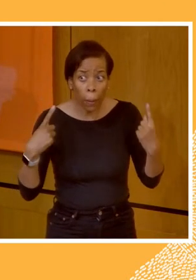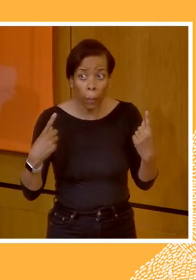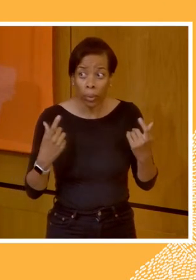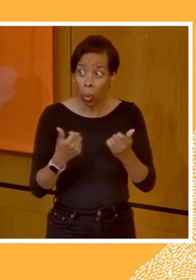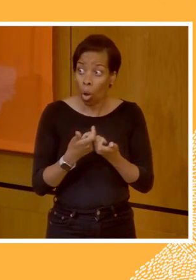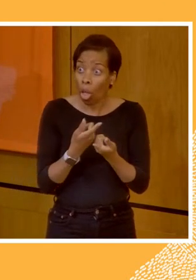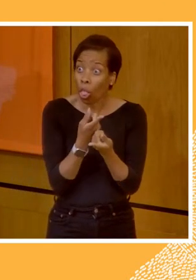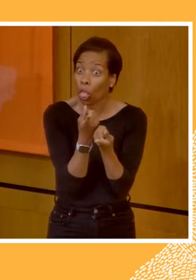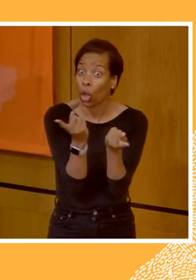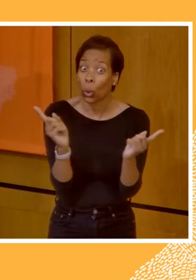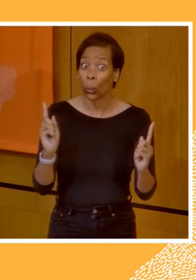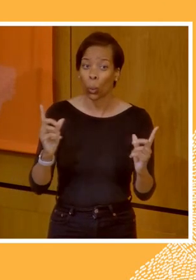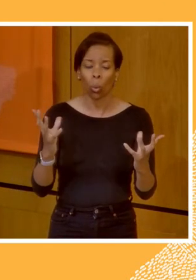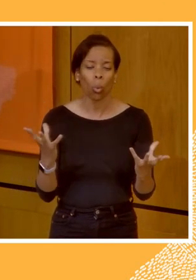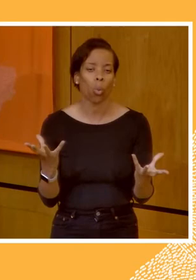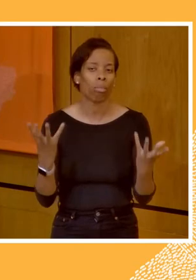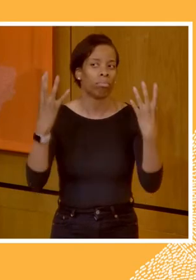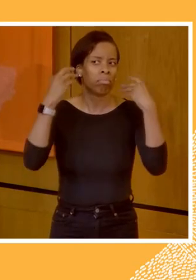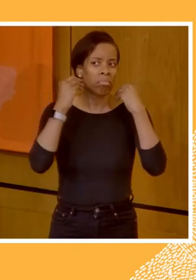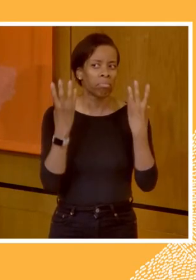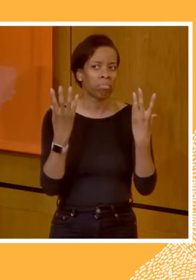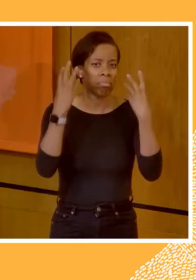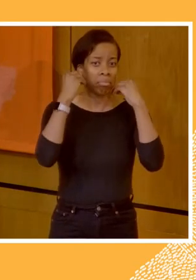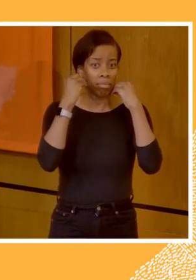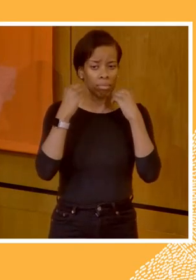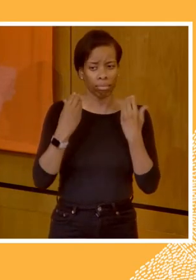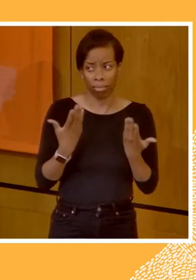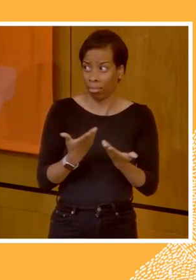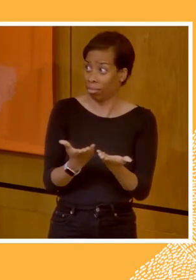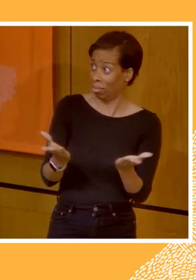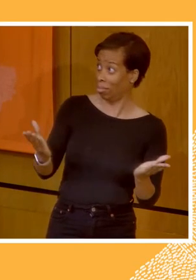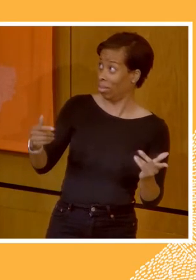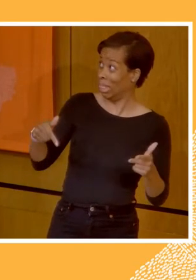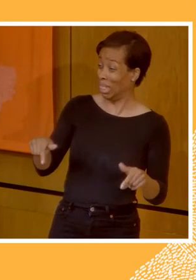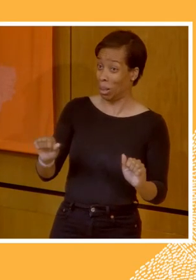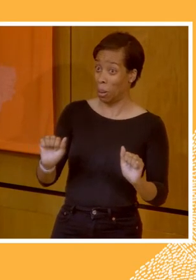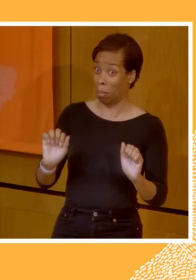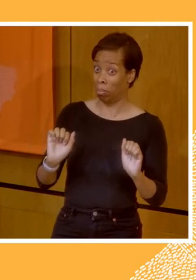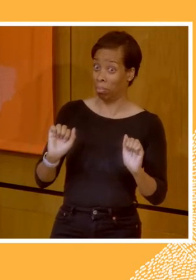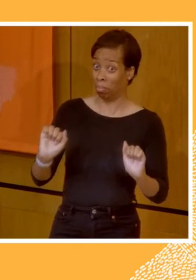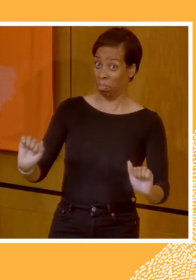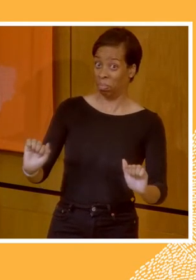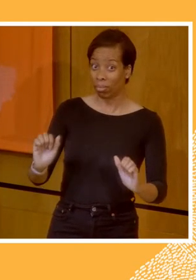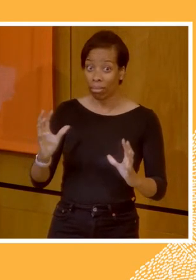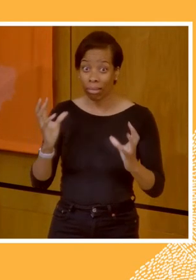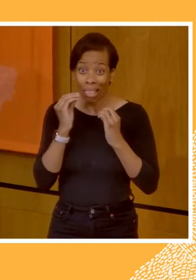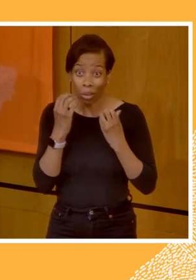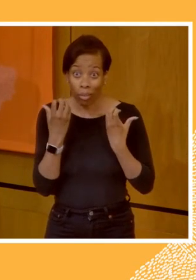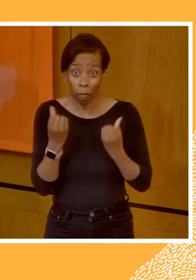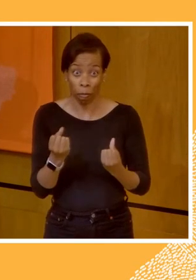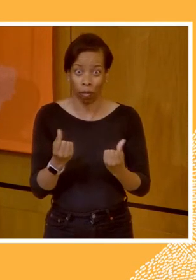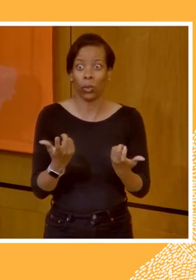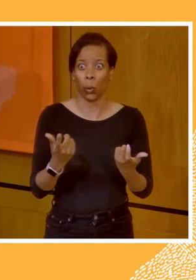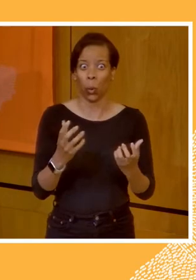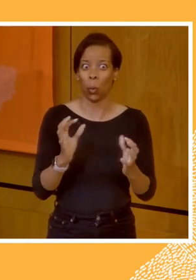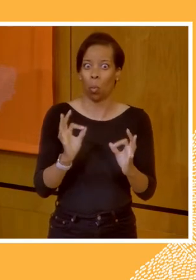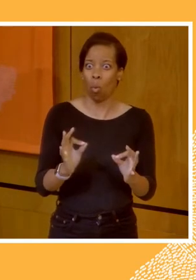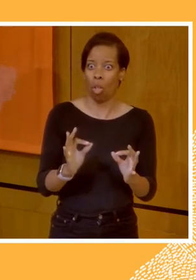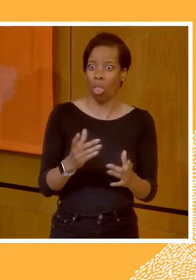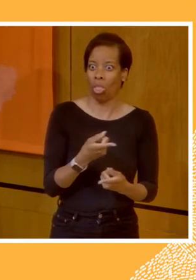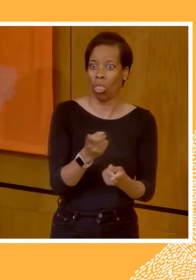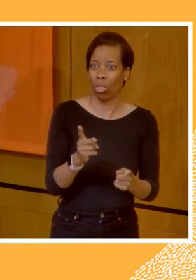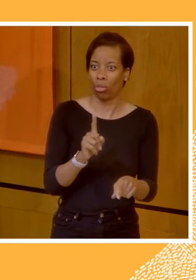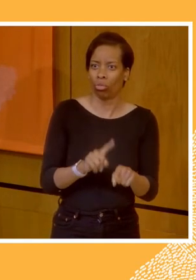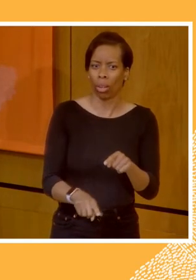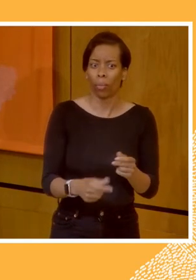in the wonderfully acoustically rich environment of the Welcome Collections Auditorium, so I thought instead of listening to nature,